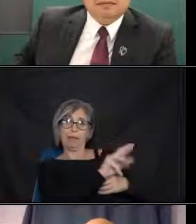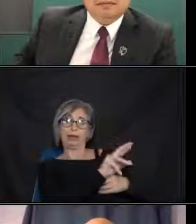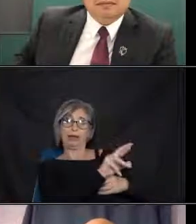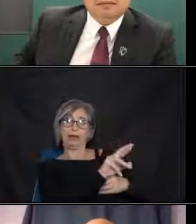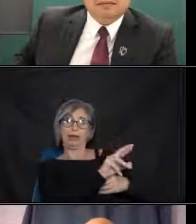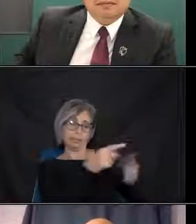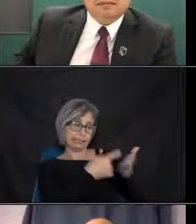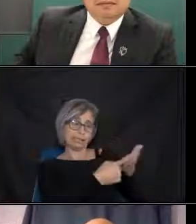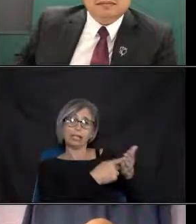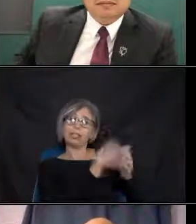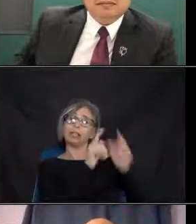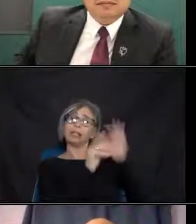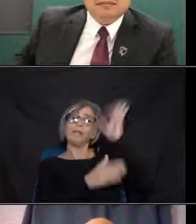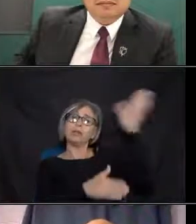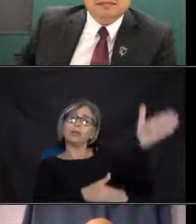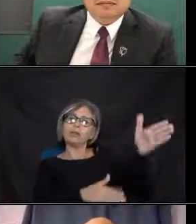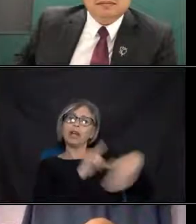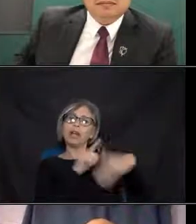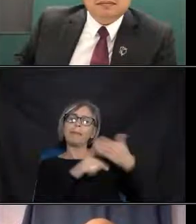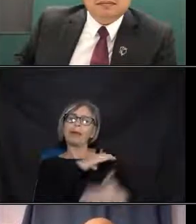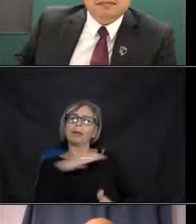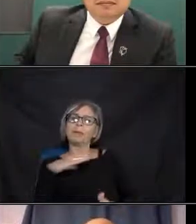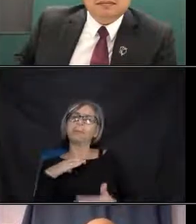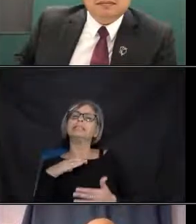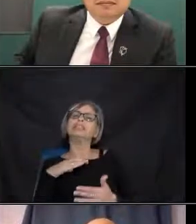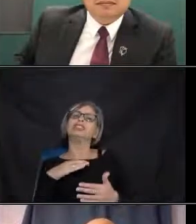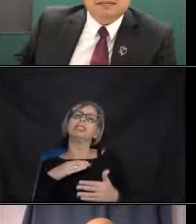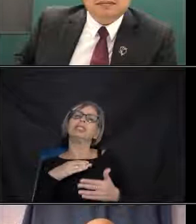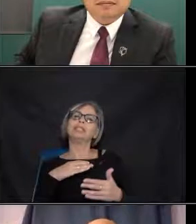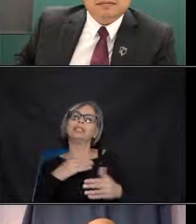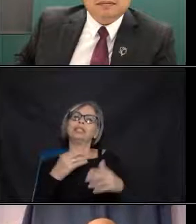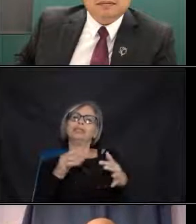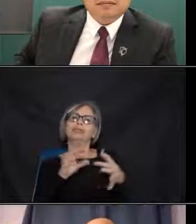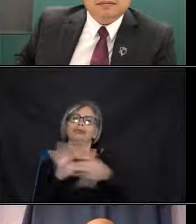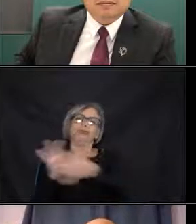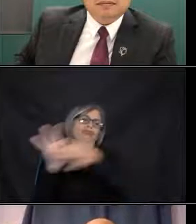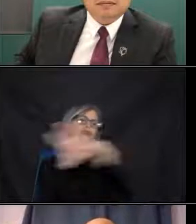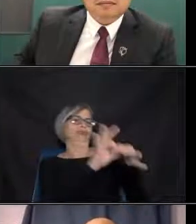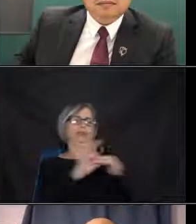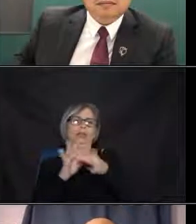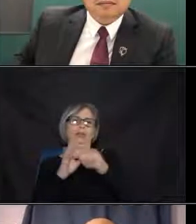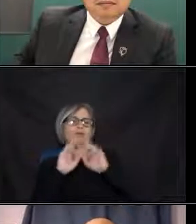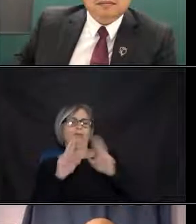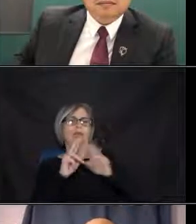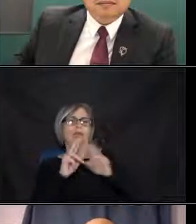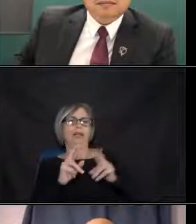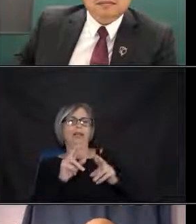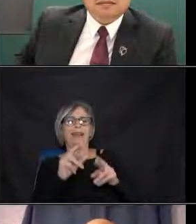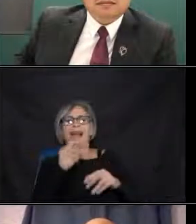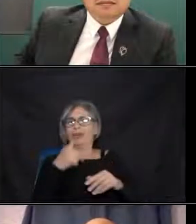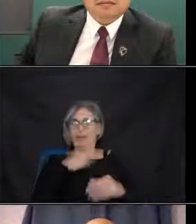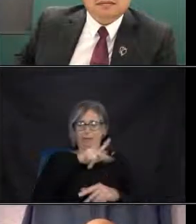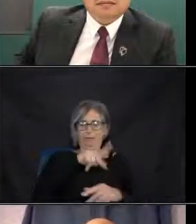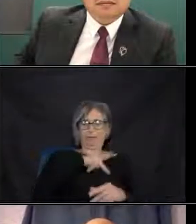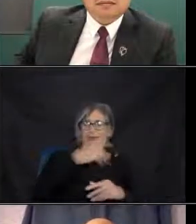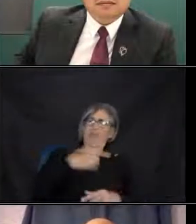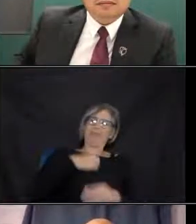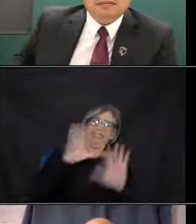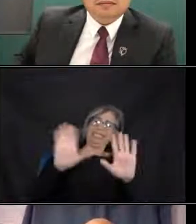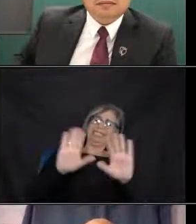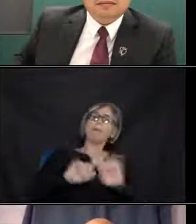discussion at some point in the future on the commission about some sort of unified reporting, not because I necessarily have any personal complaints, but because